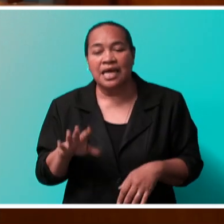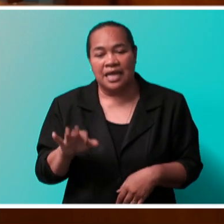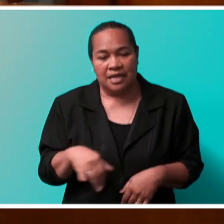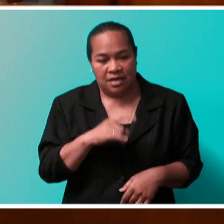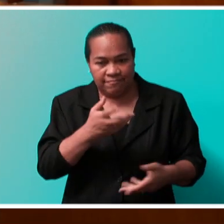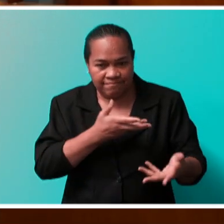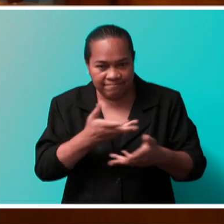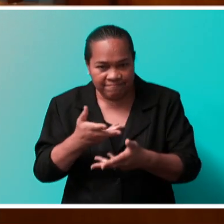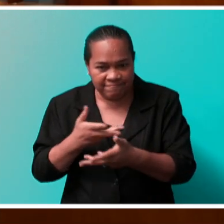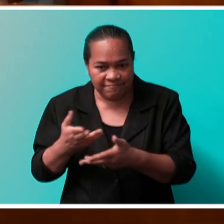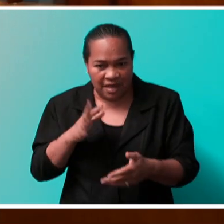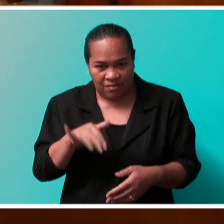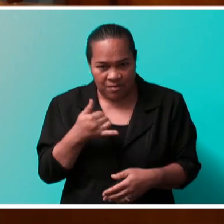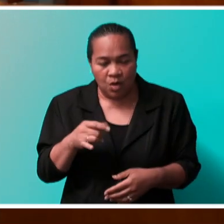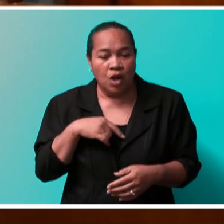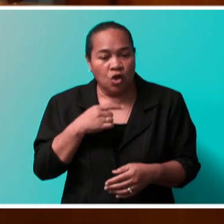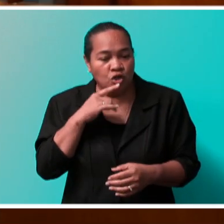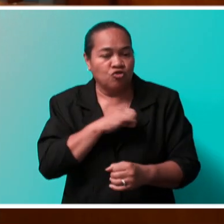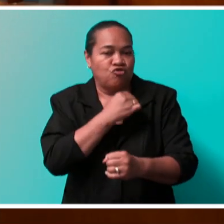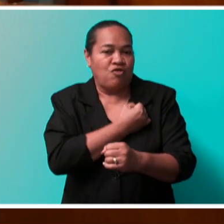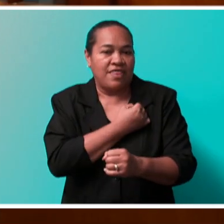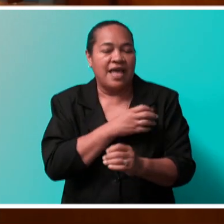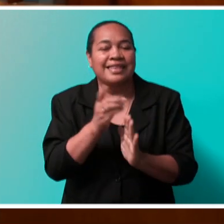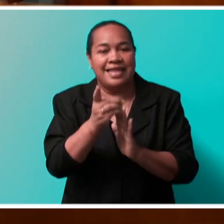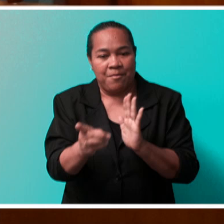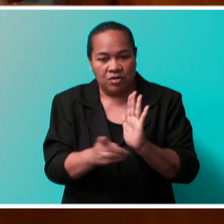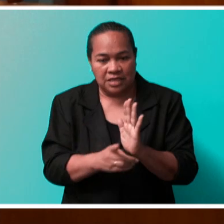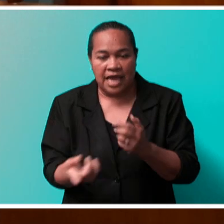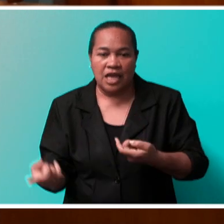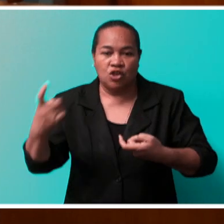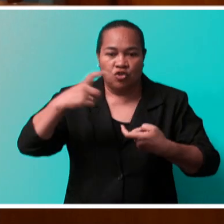deliberations continue to strengthen democracy and